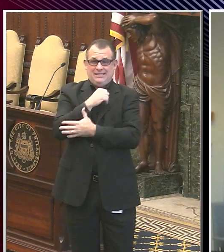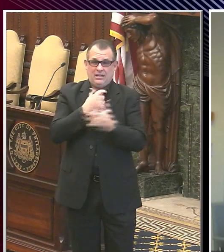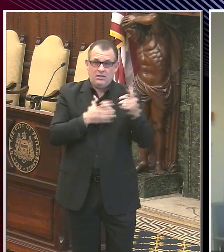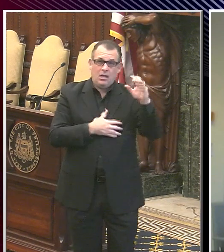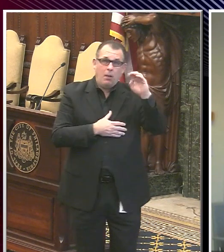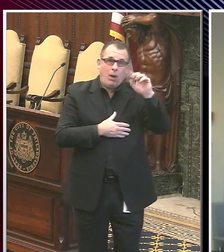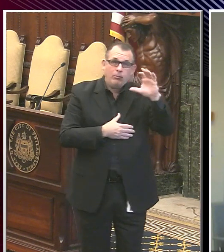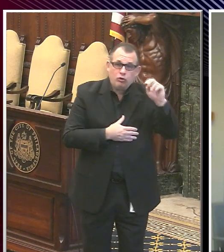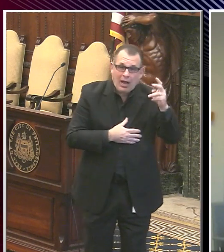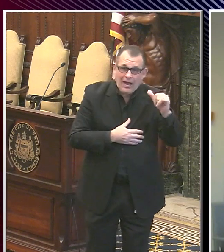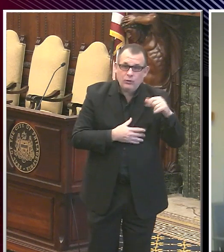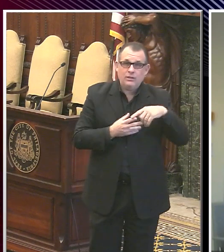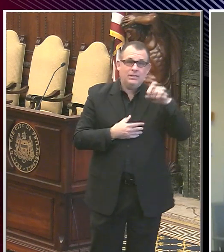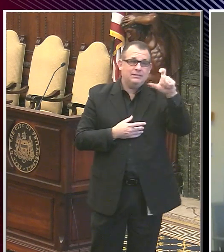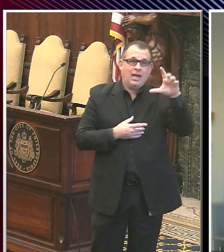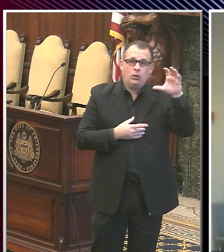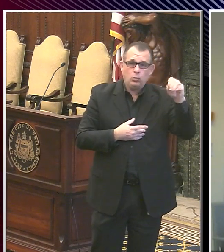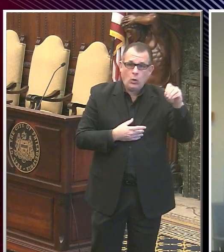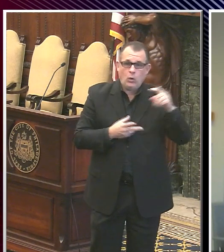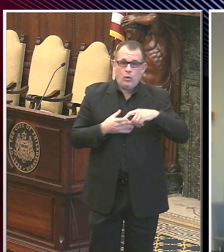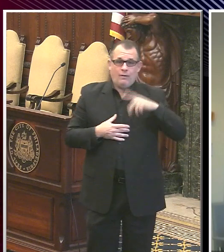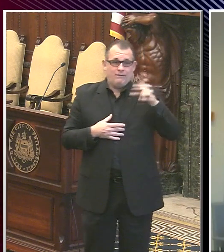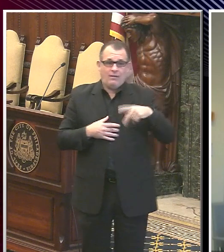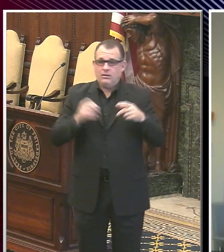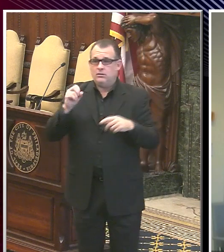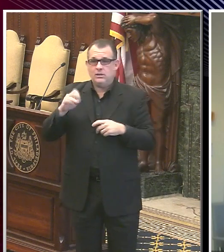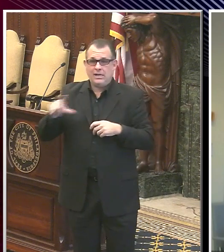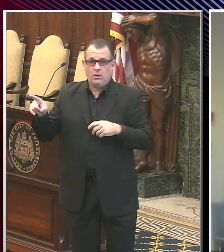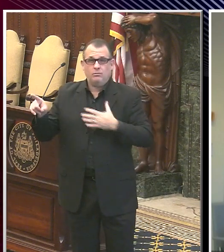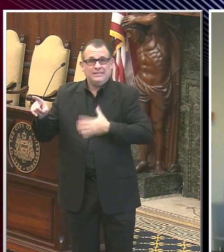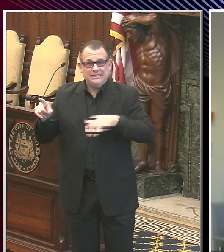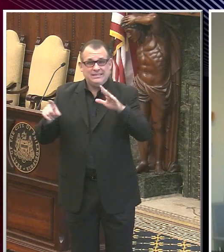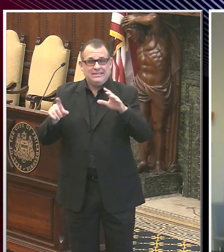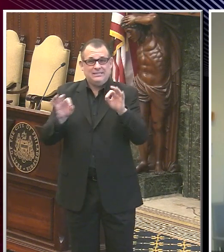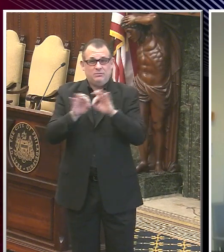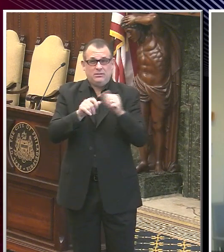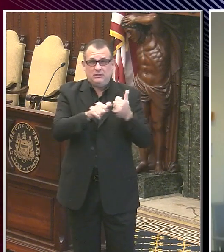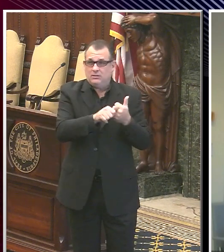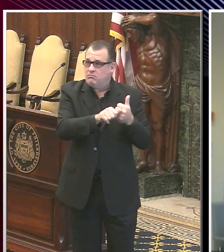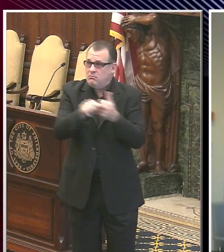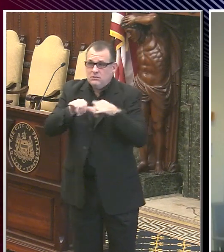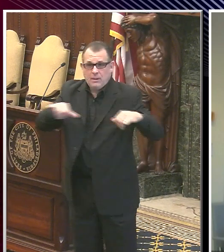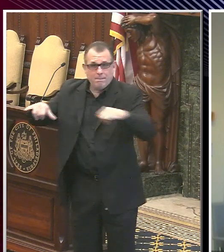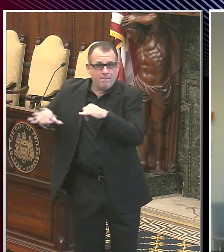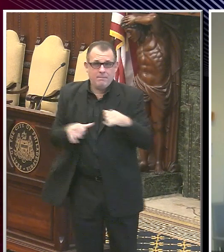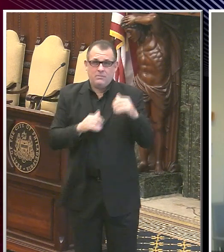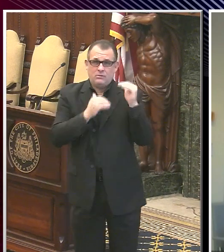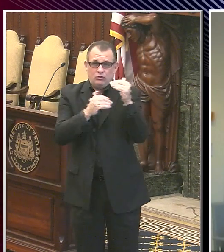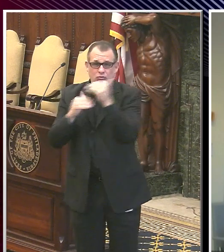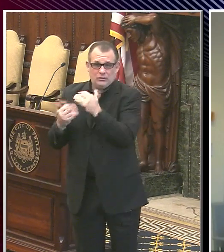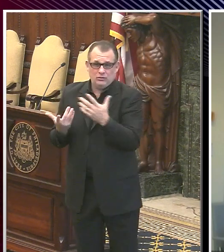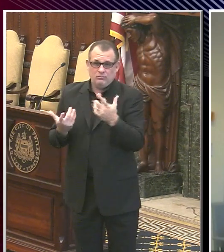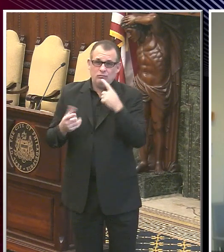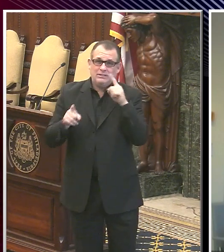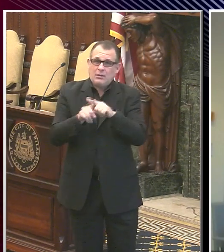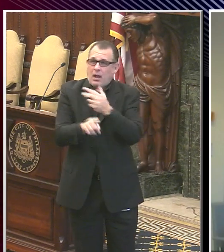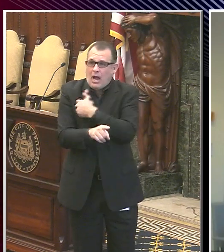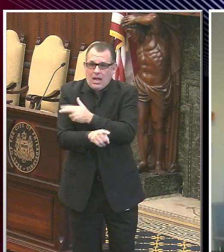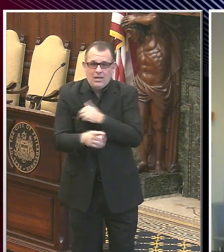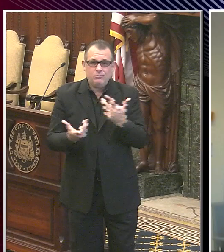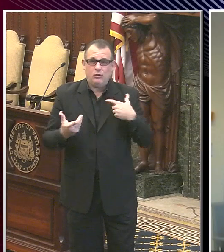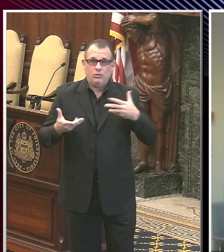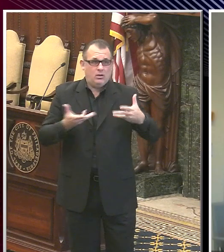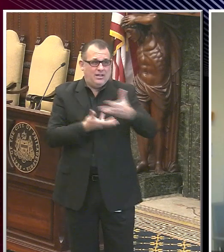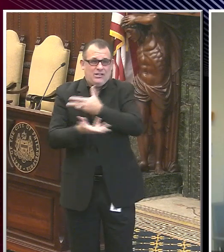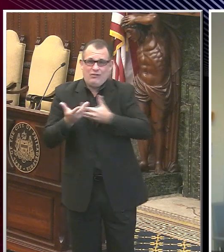in Pennsylvania, in New Jersey, and in Delaware to put in place similar restrictions. We all use the same hospitals, we interact with each other, we're all